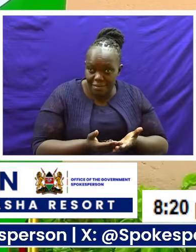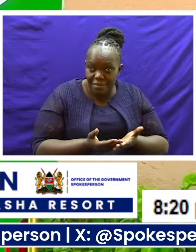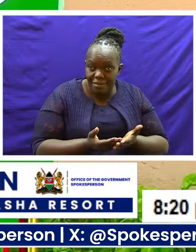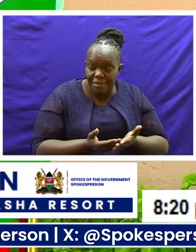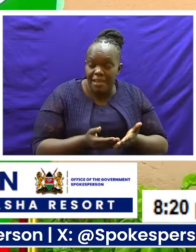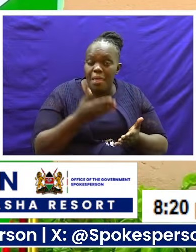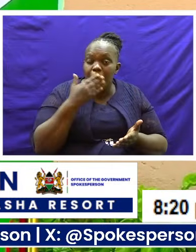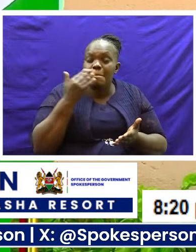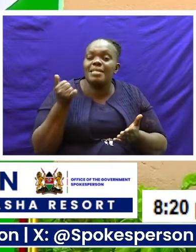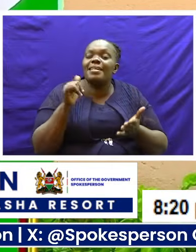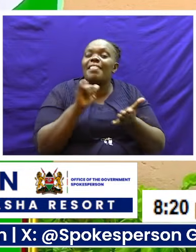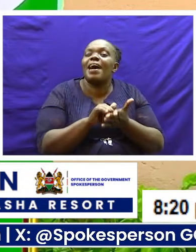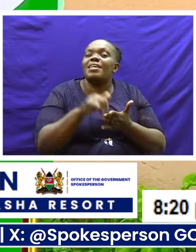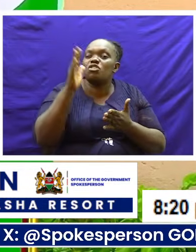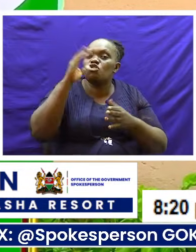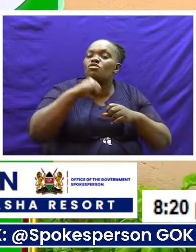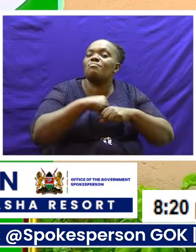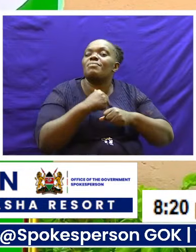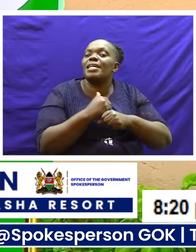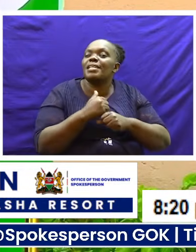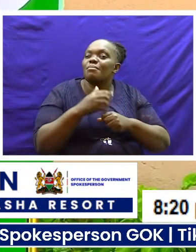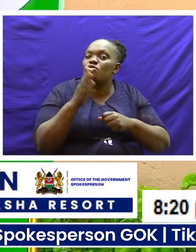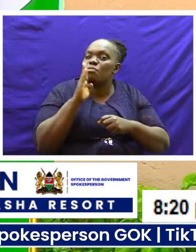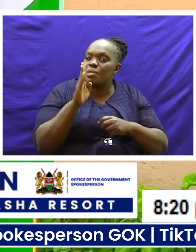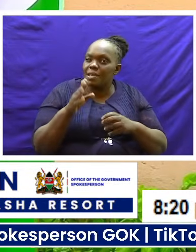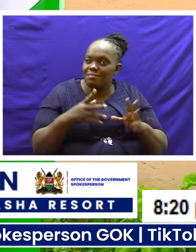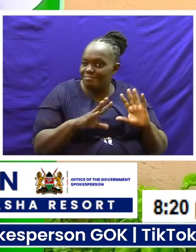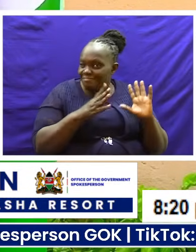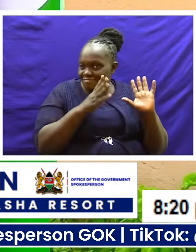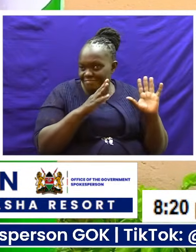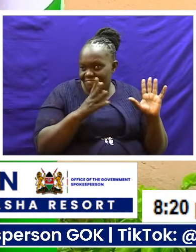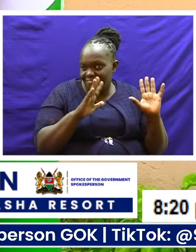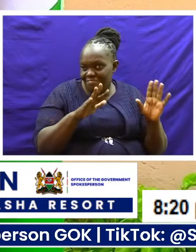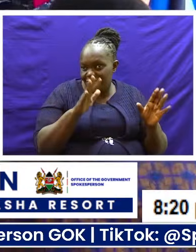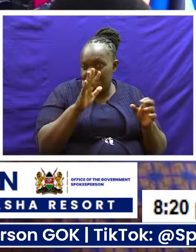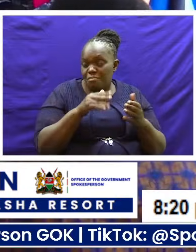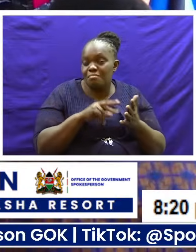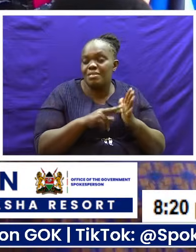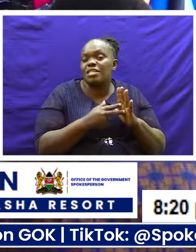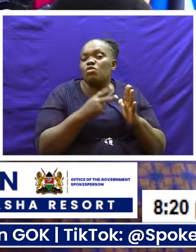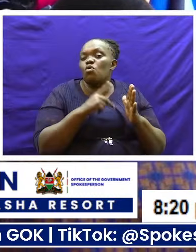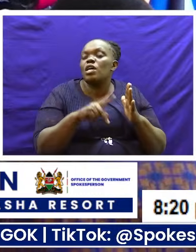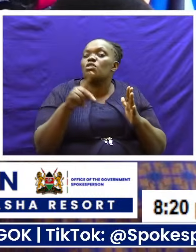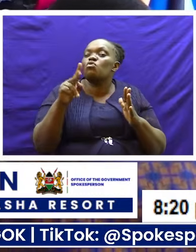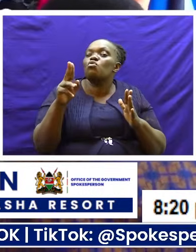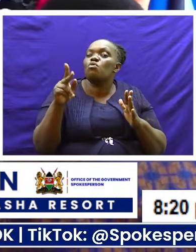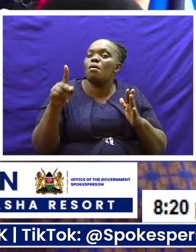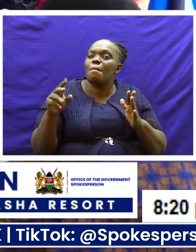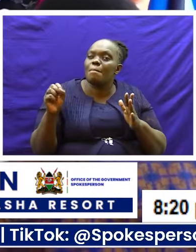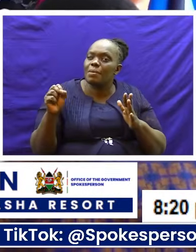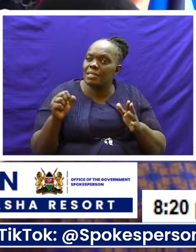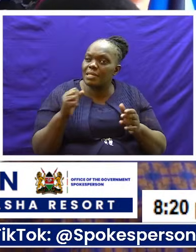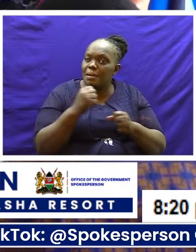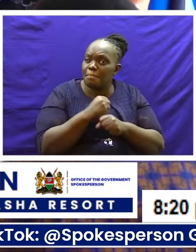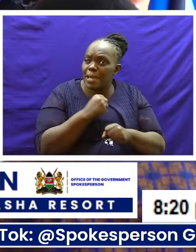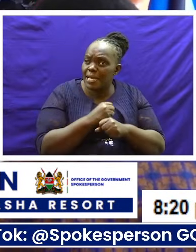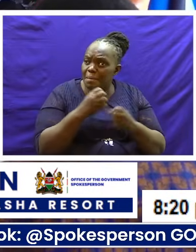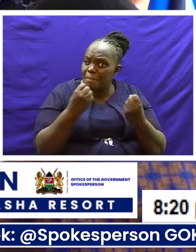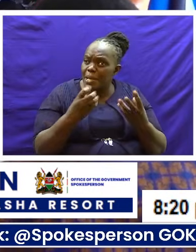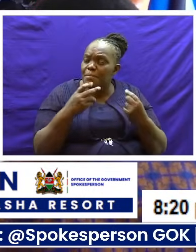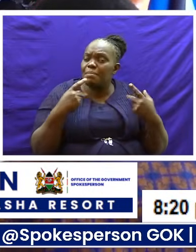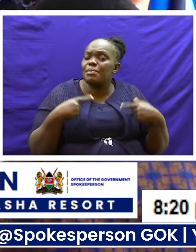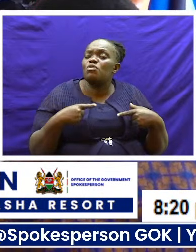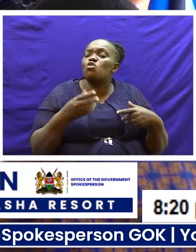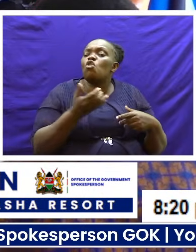and the best that God created them to be. Wonderful. So makofi hapo kabisa kwa sababu that means KUCCPS have been able to, you know, make many people to, you know, find their